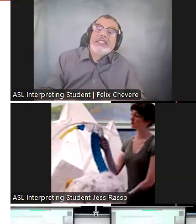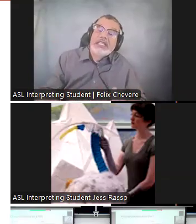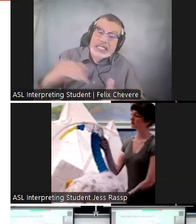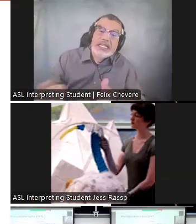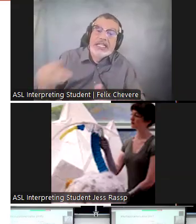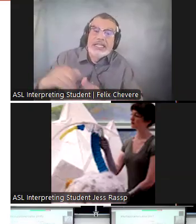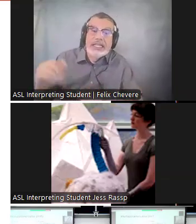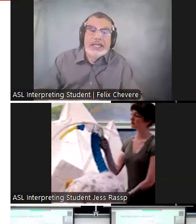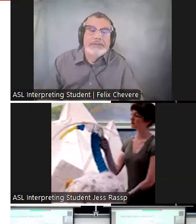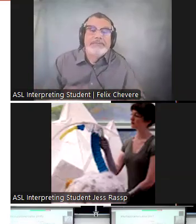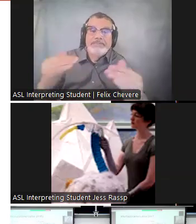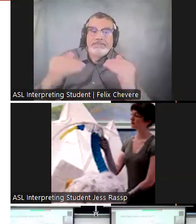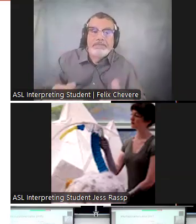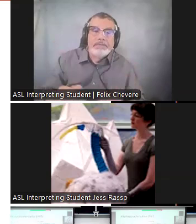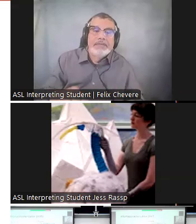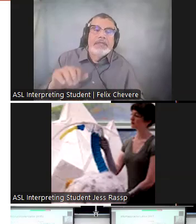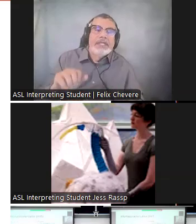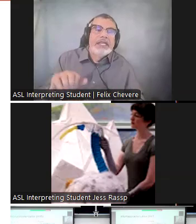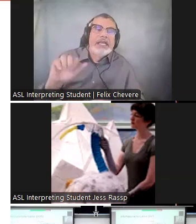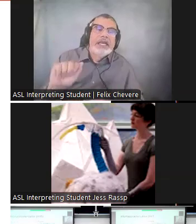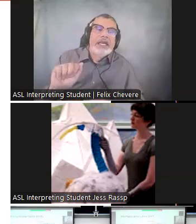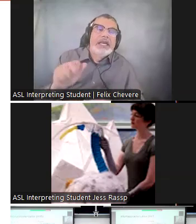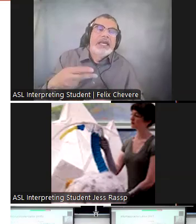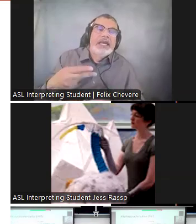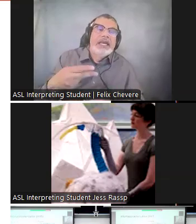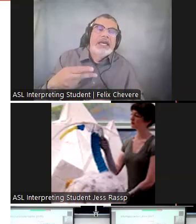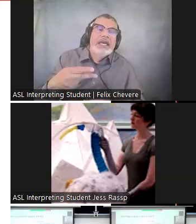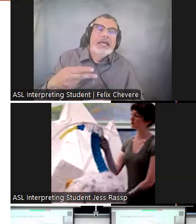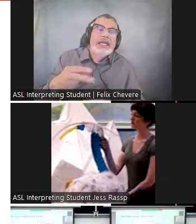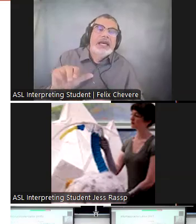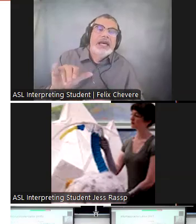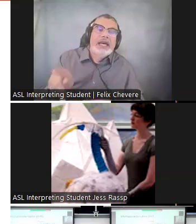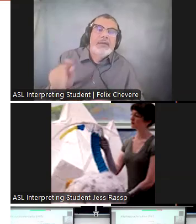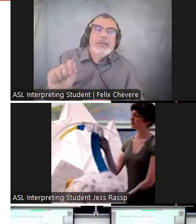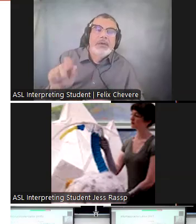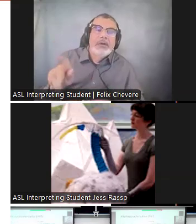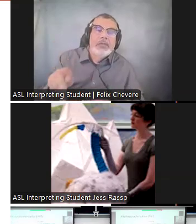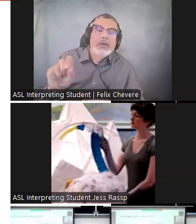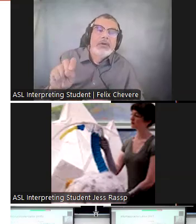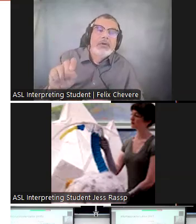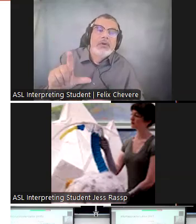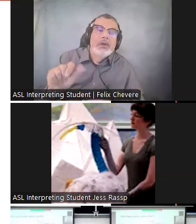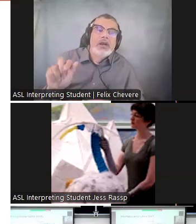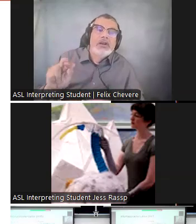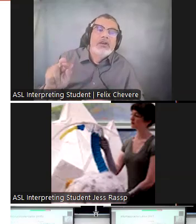in a little bit. Here's the hyperpolarization. So after hyperpolarization, we